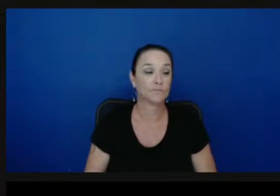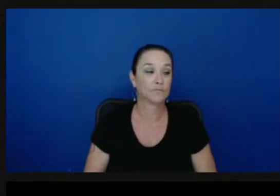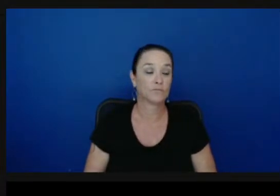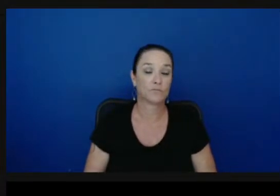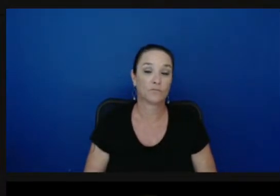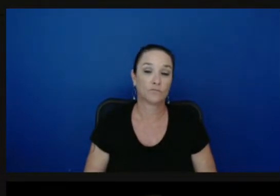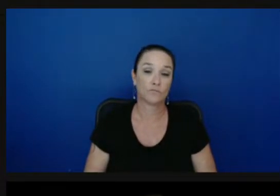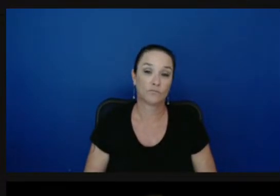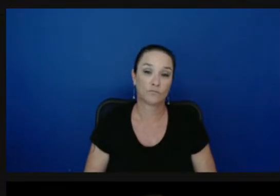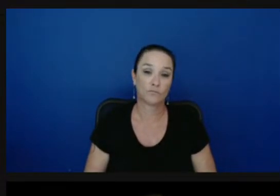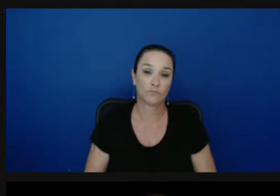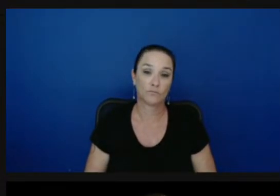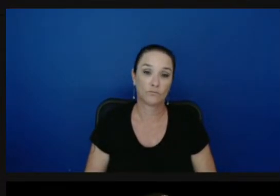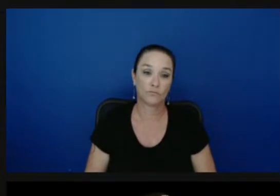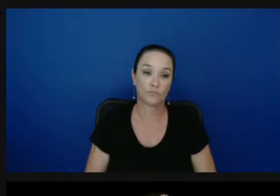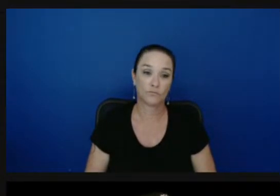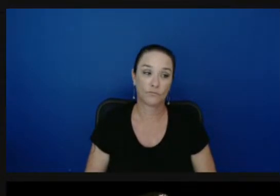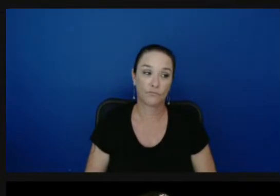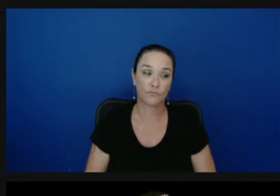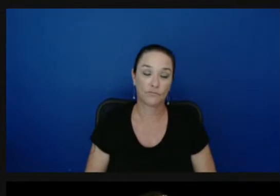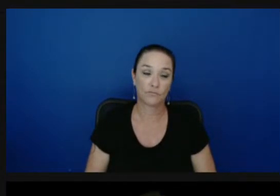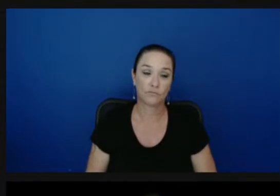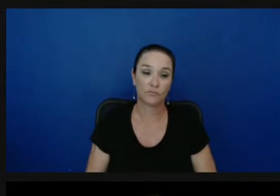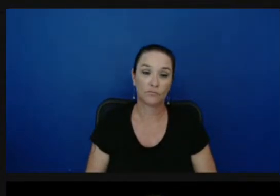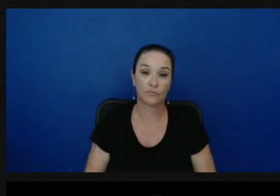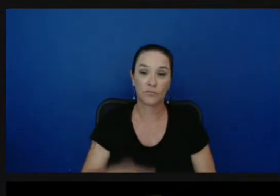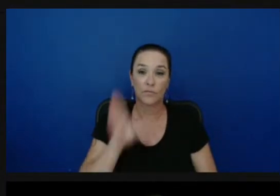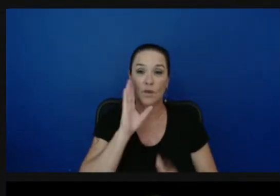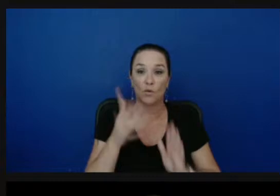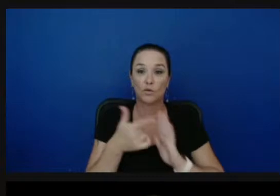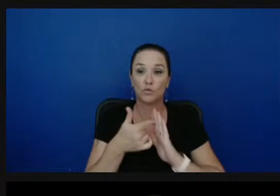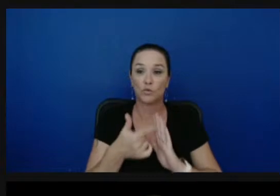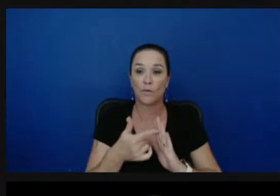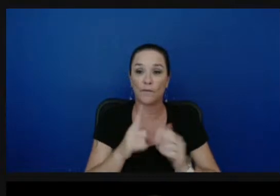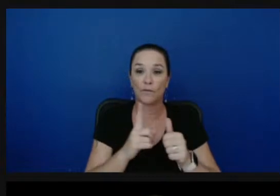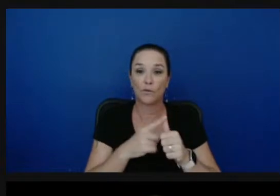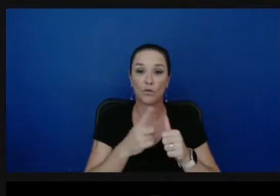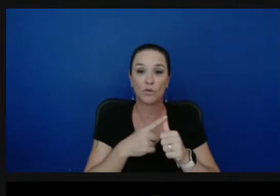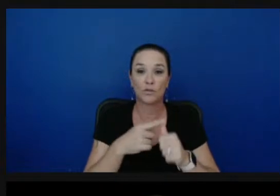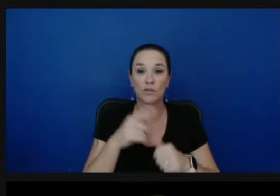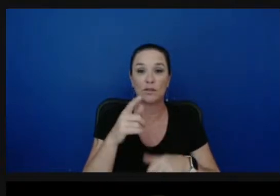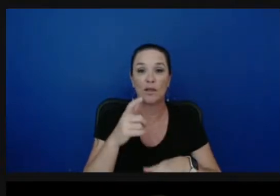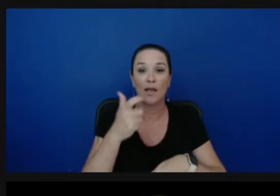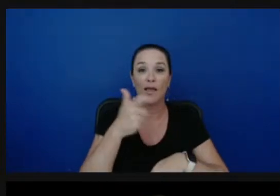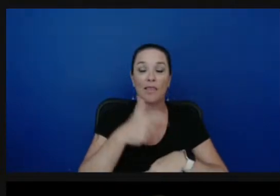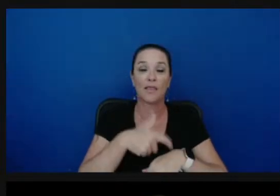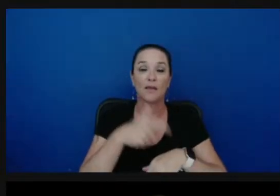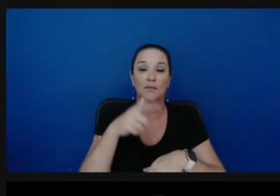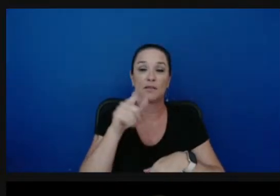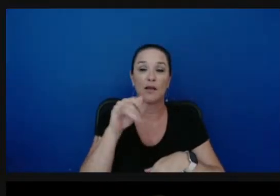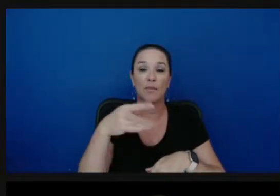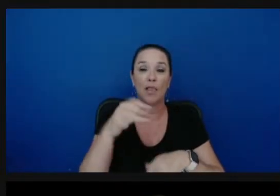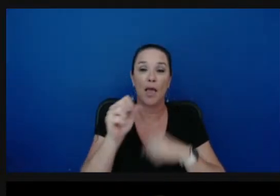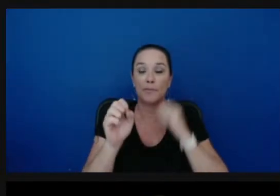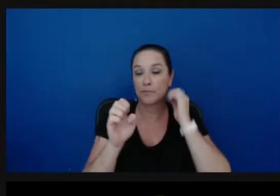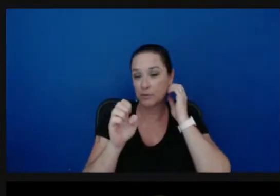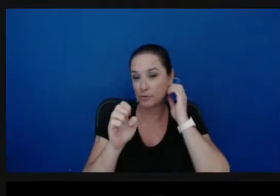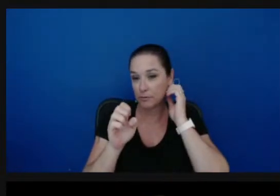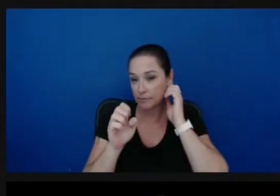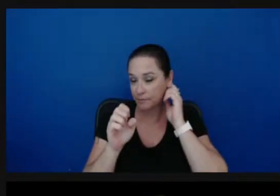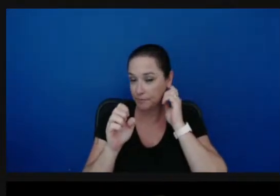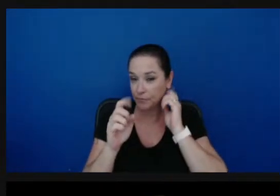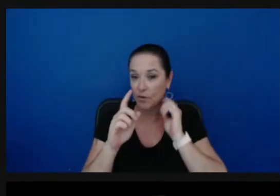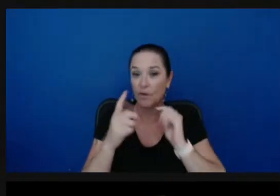transition now, and I will show, first of all, the time lapse of the summit collapse in 2018, because I believe this